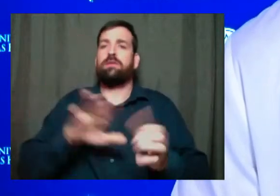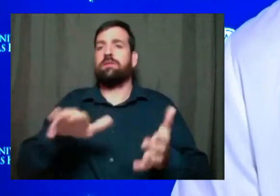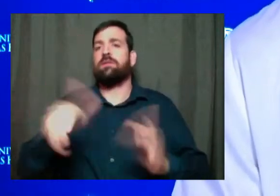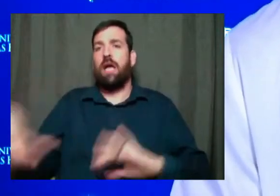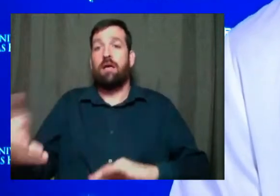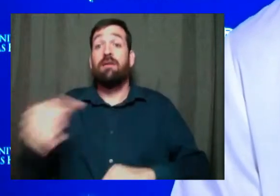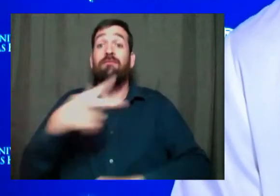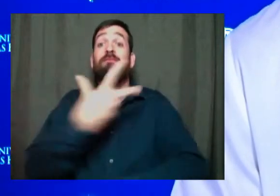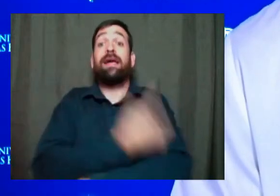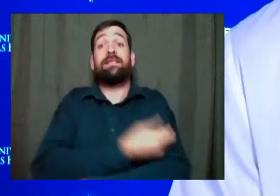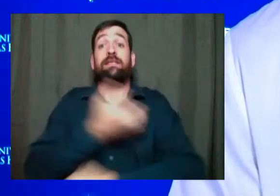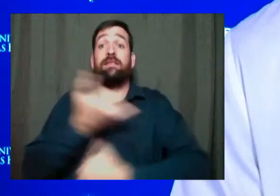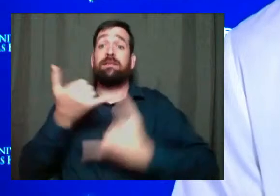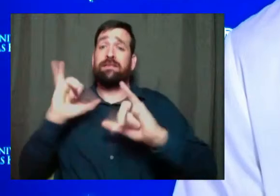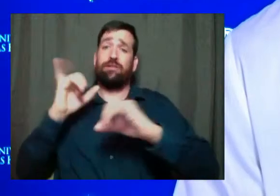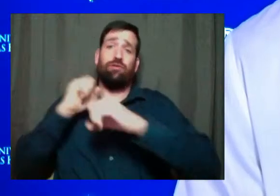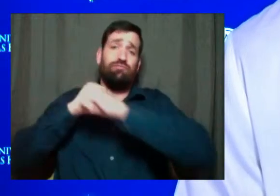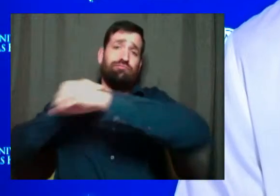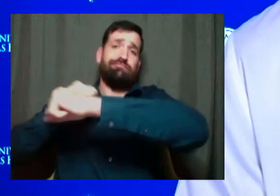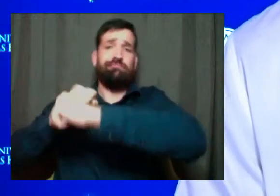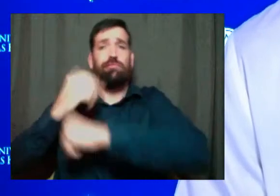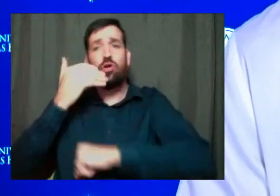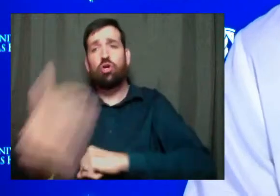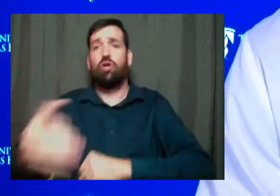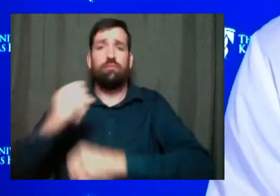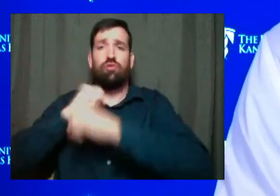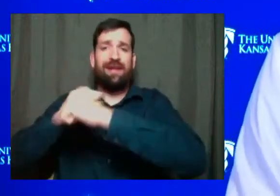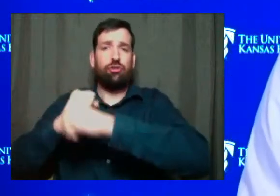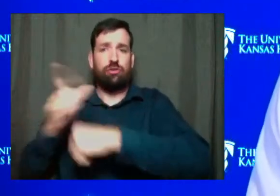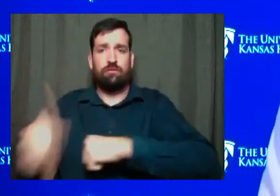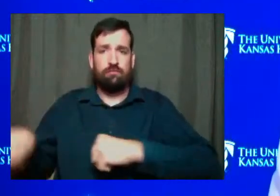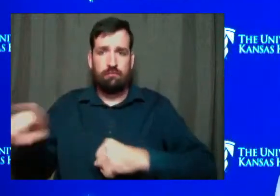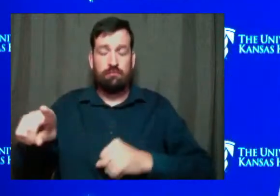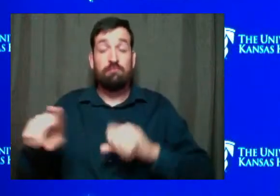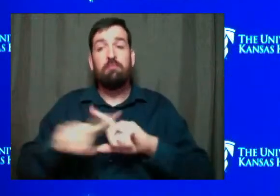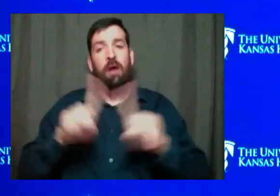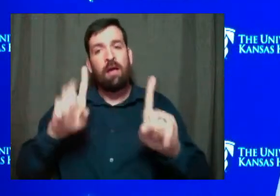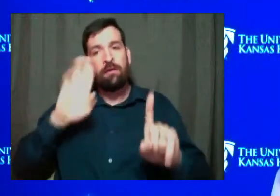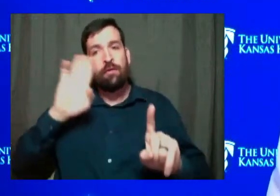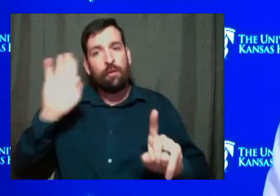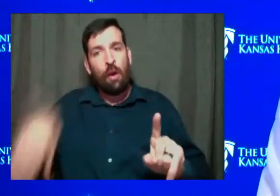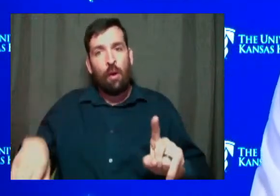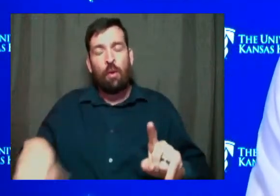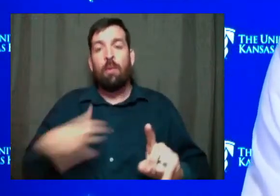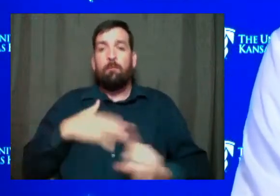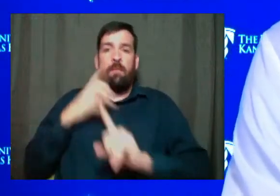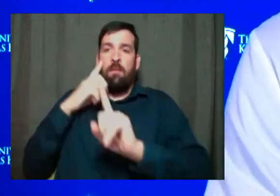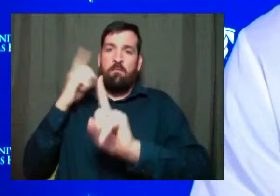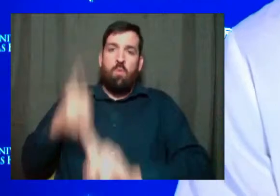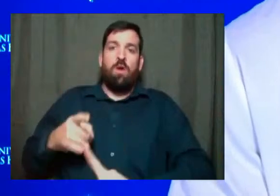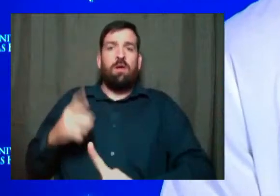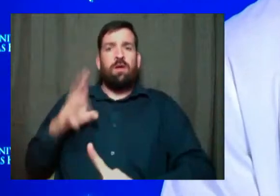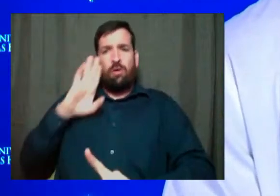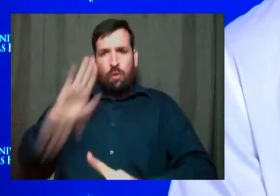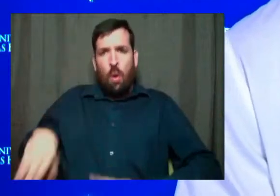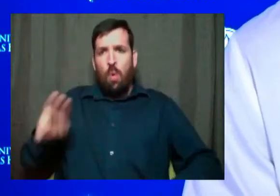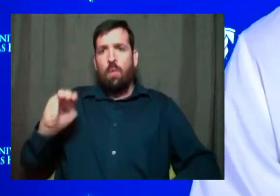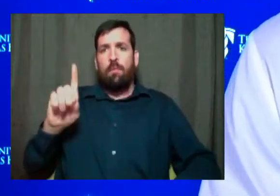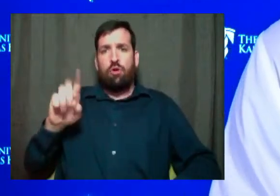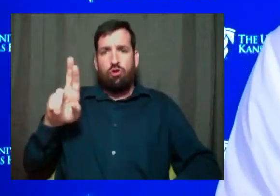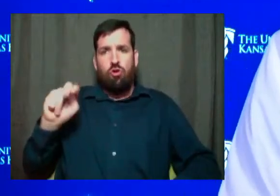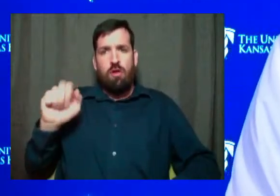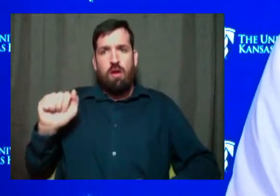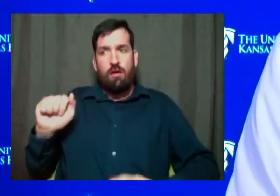continued to provide good protection against that. But my point is we know that Moderna was working to pivot their vaccine